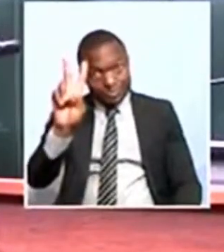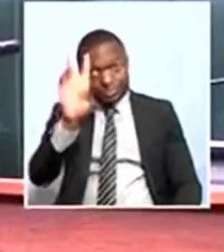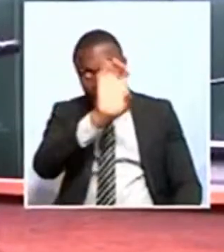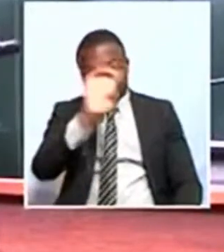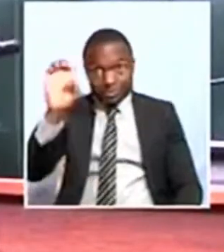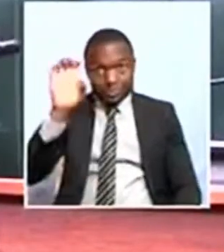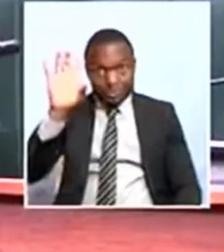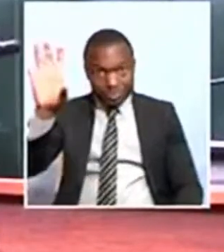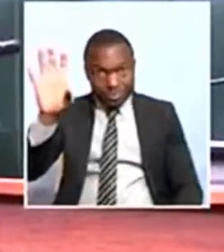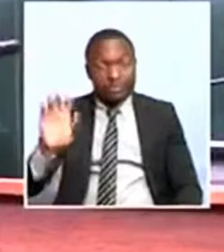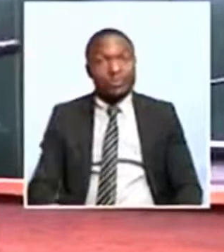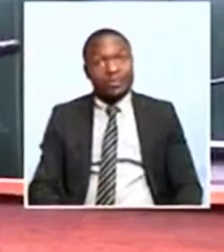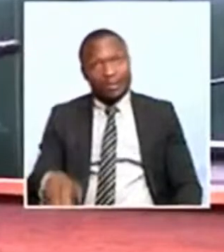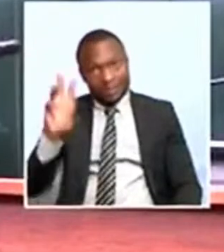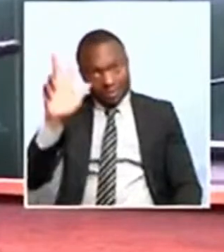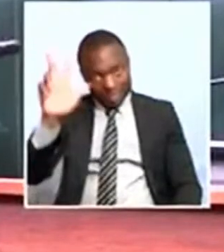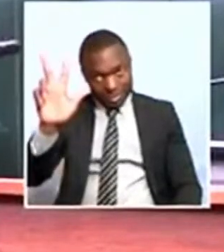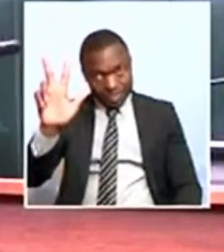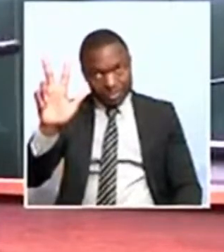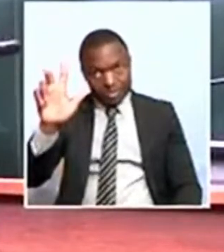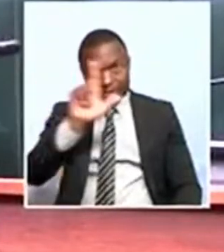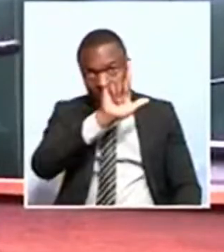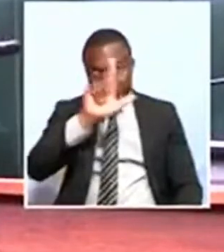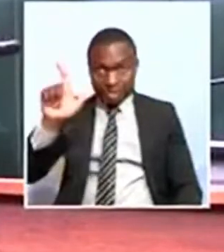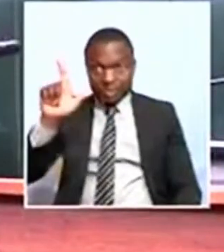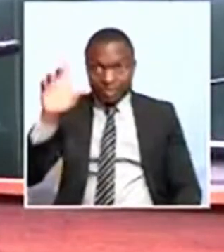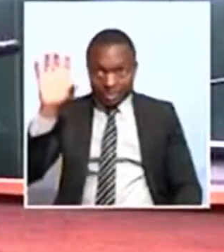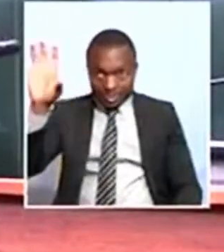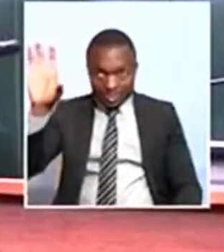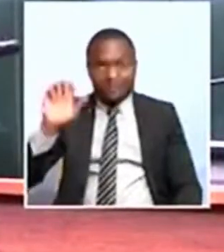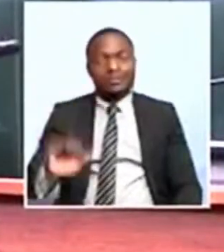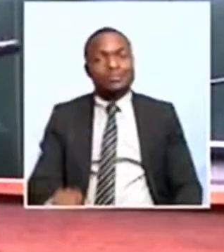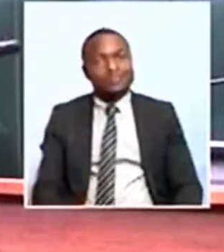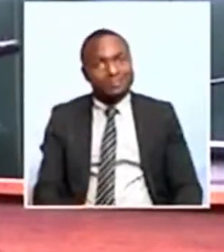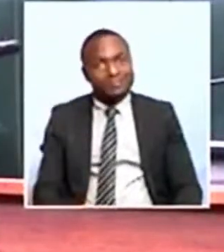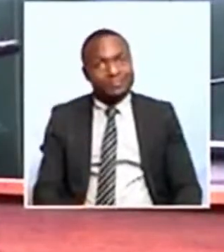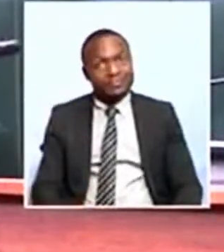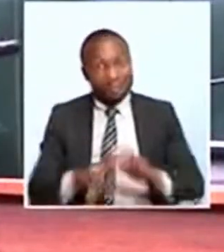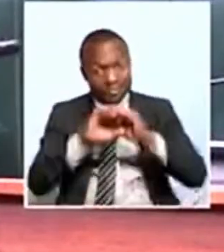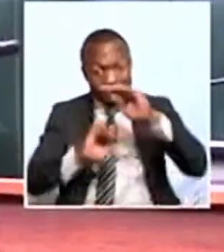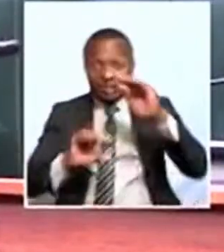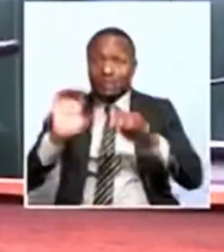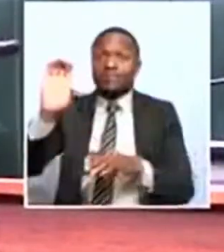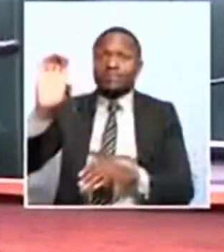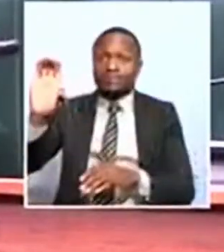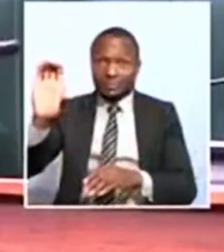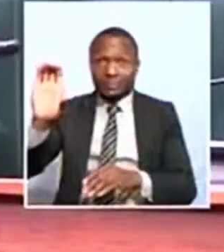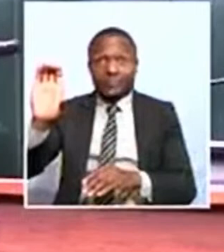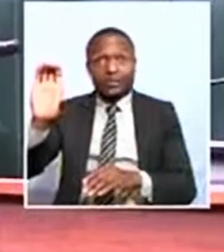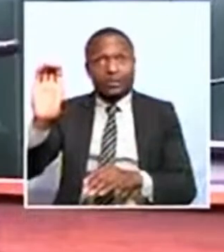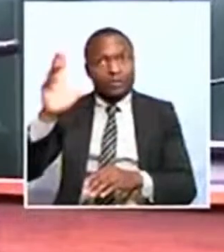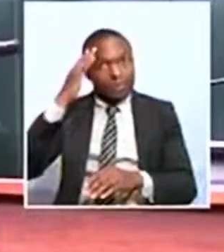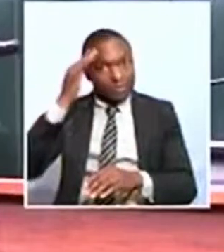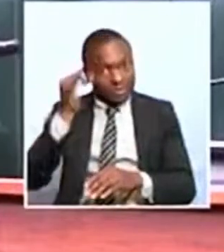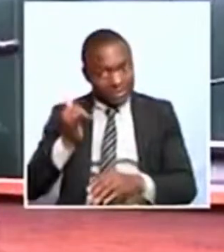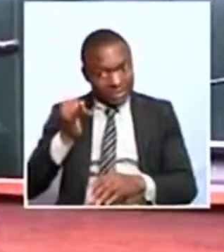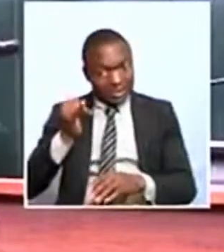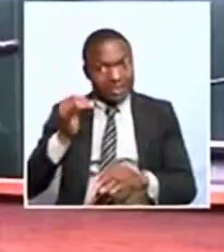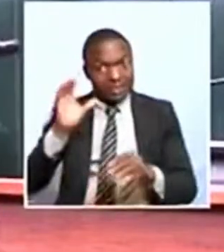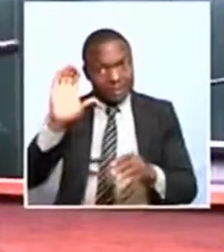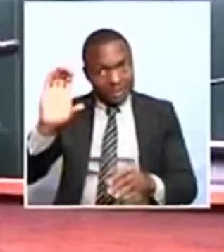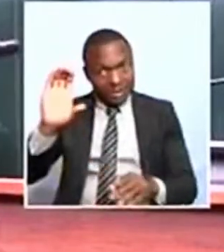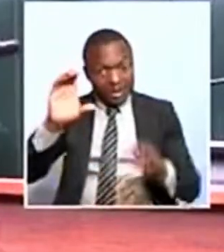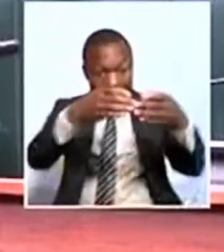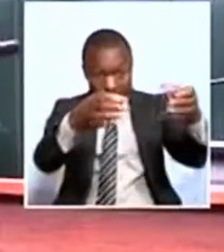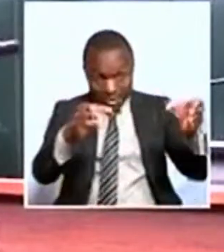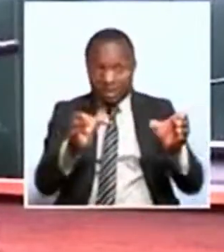Eastern, and 3 Luapula Province. And under C, why the constituencies